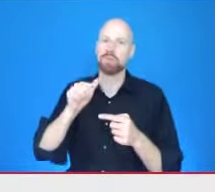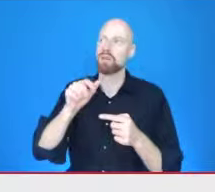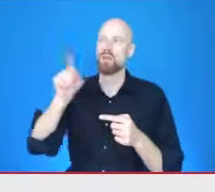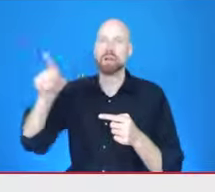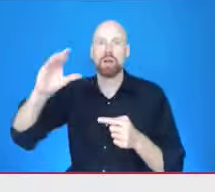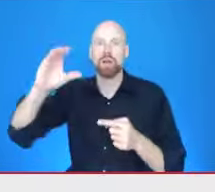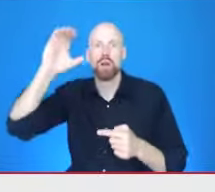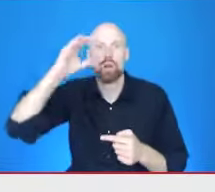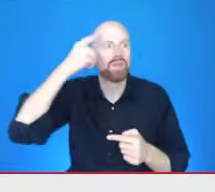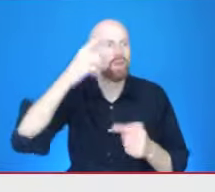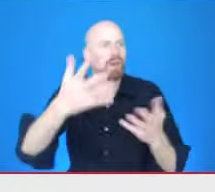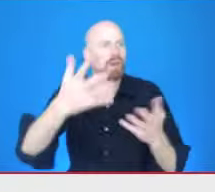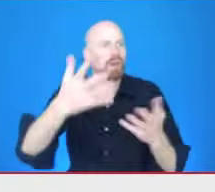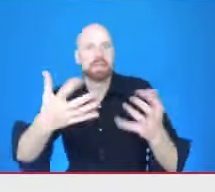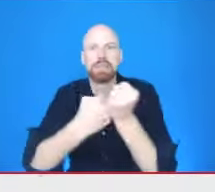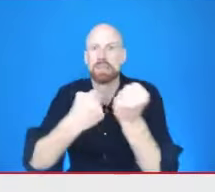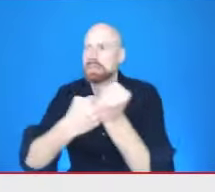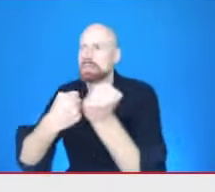We lost Mo.